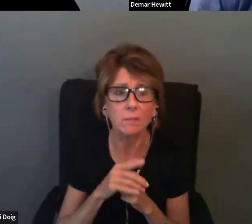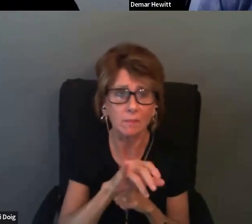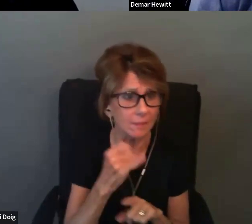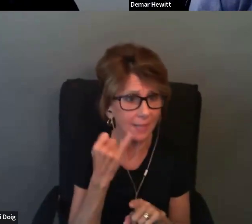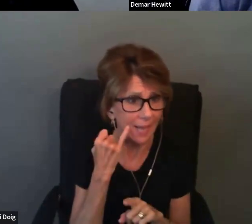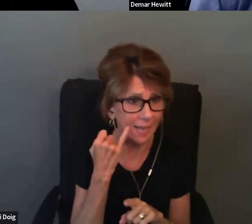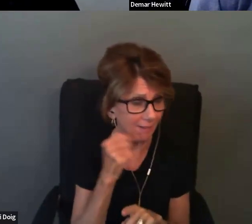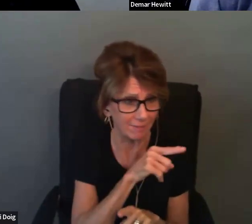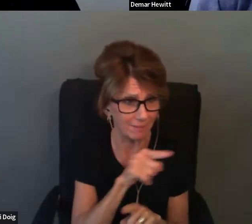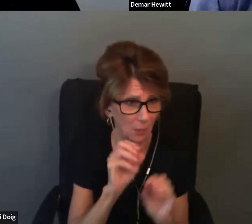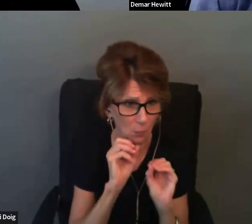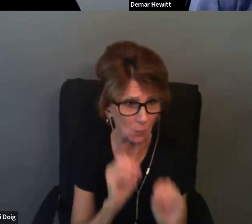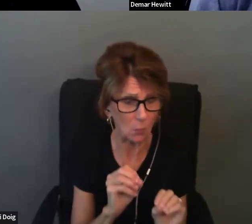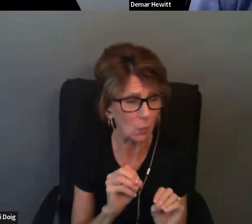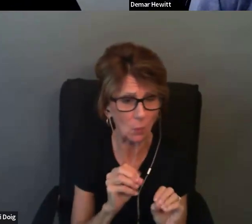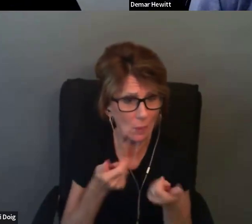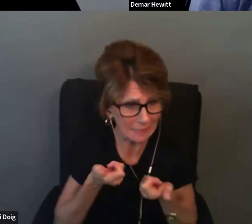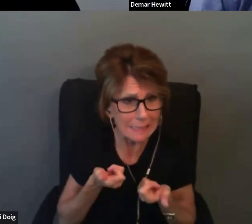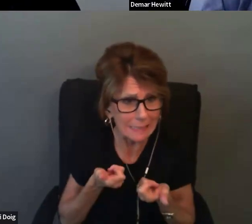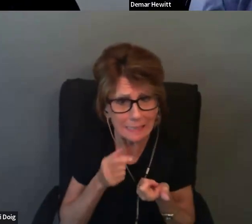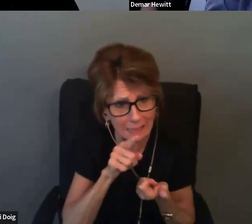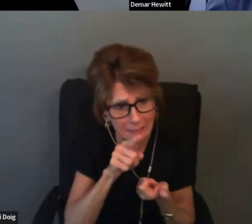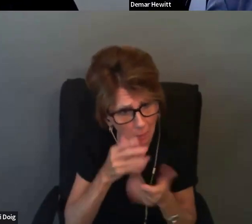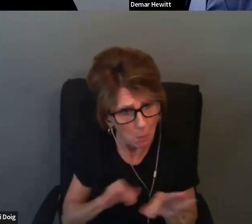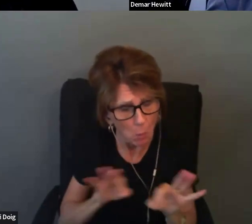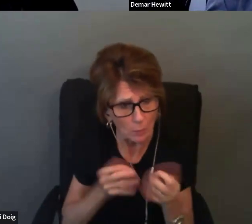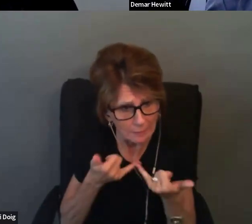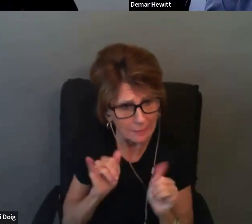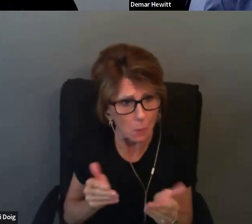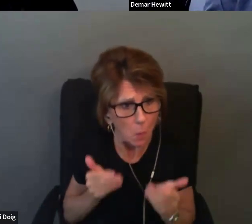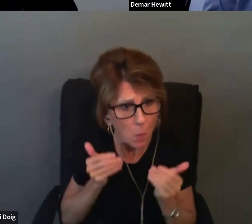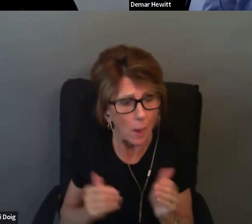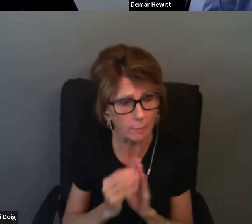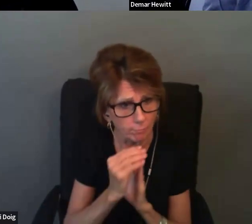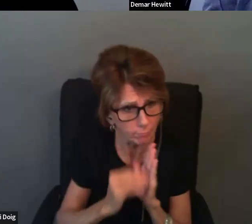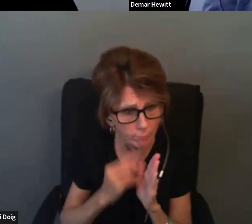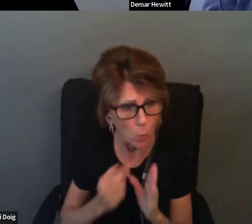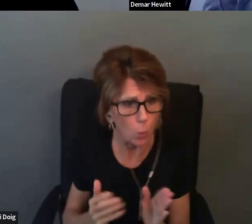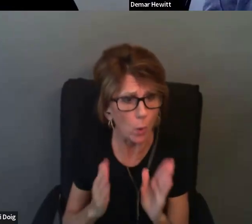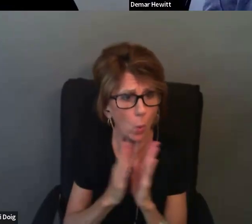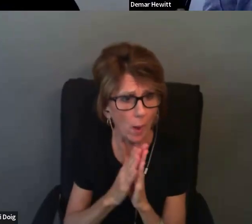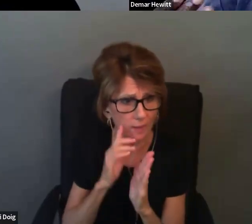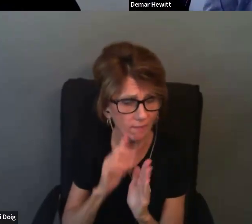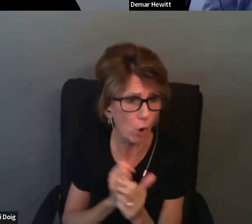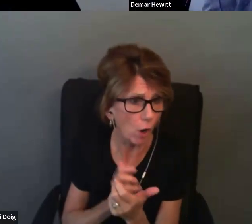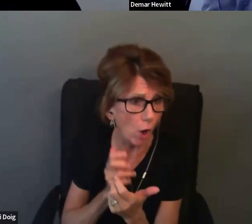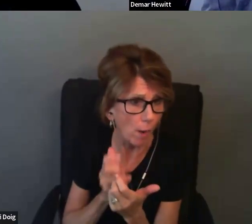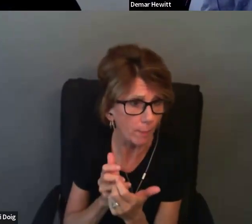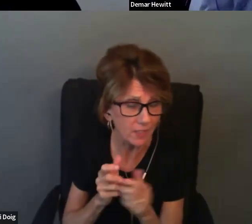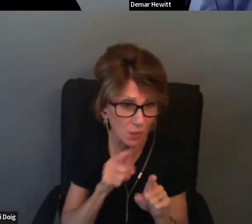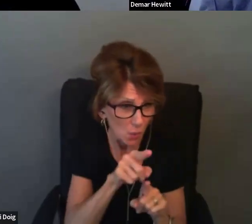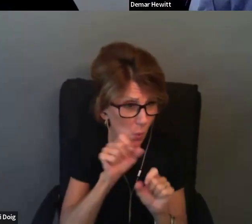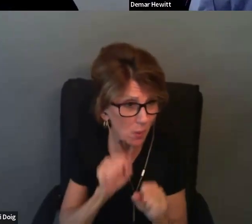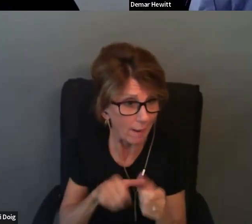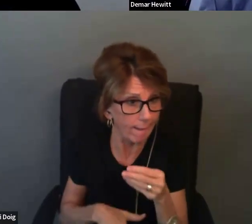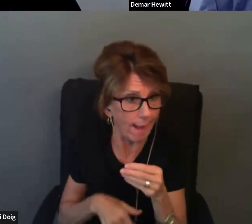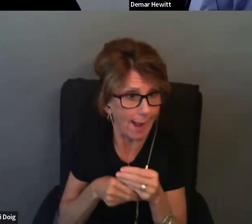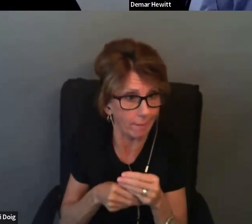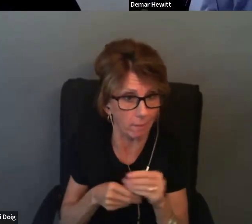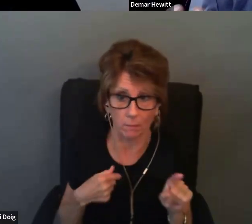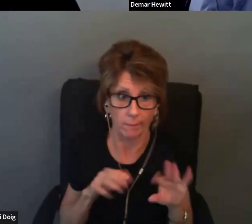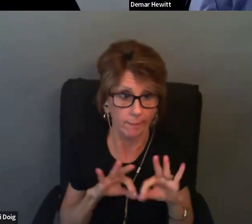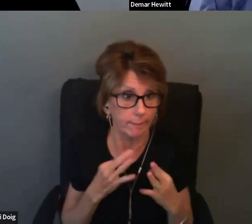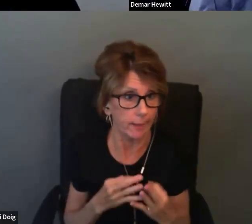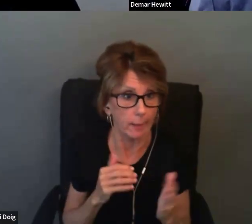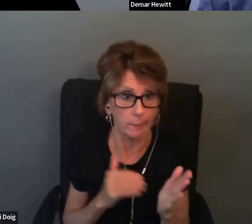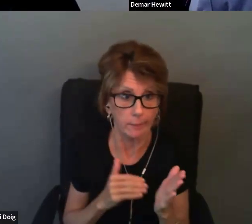accommodation, putting forward your best information. And it may also include the fact that my family doctor has retired